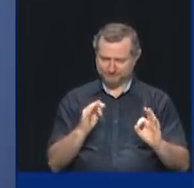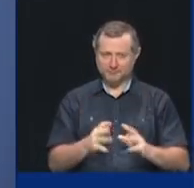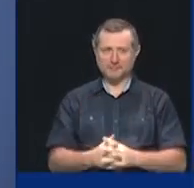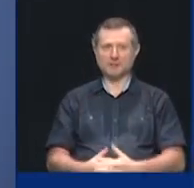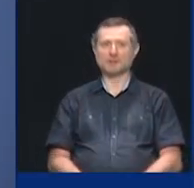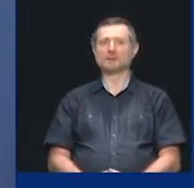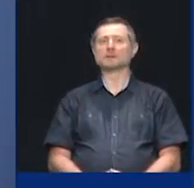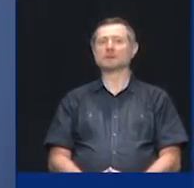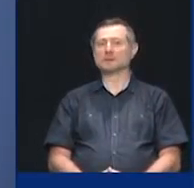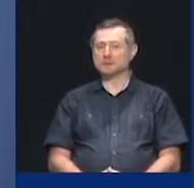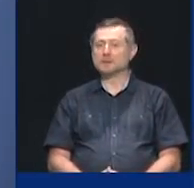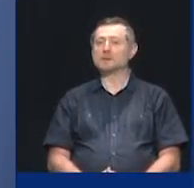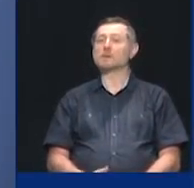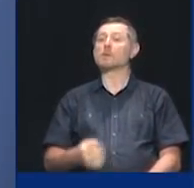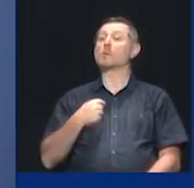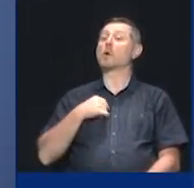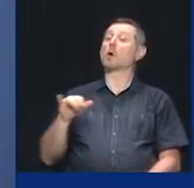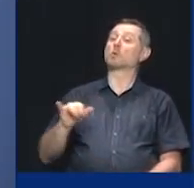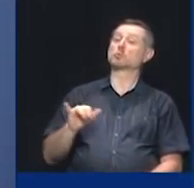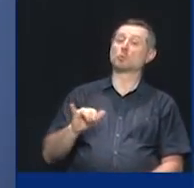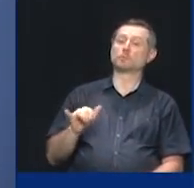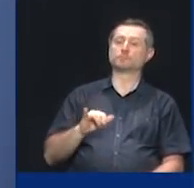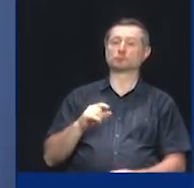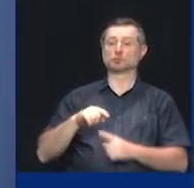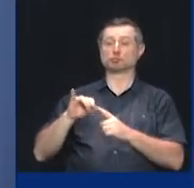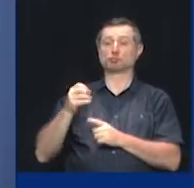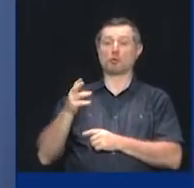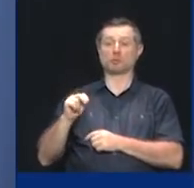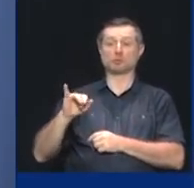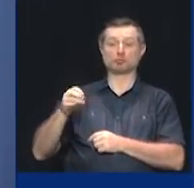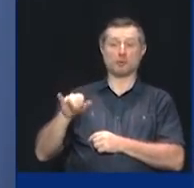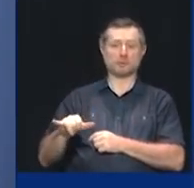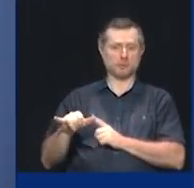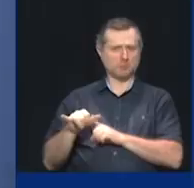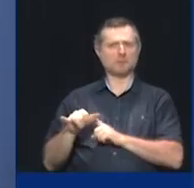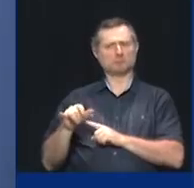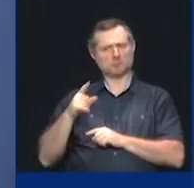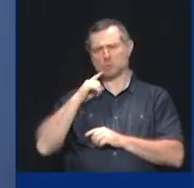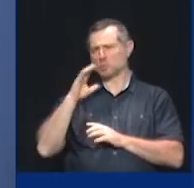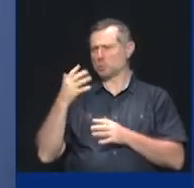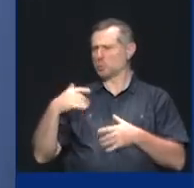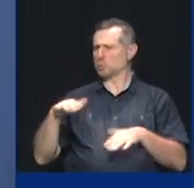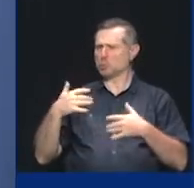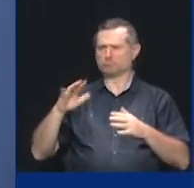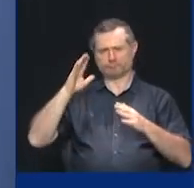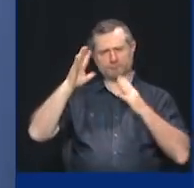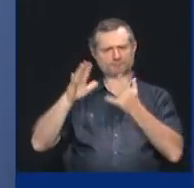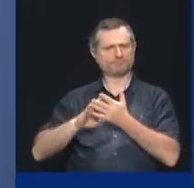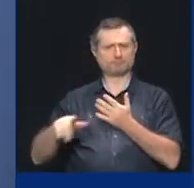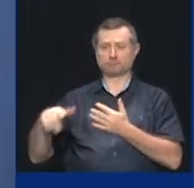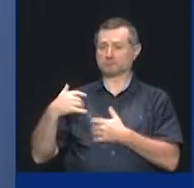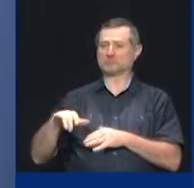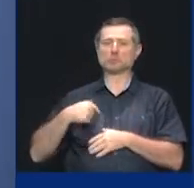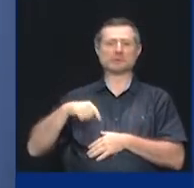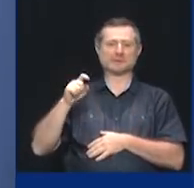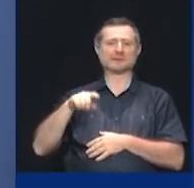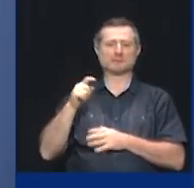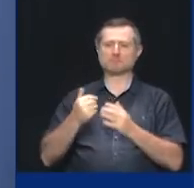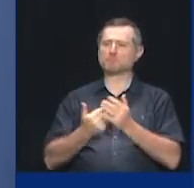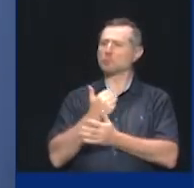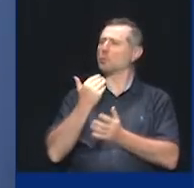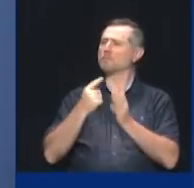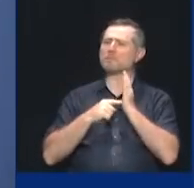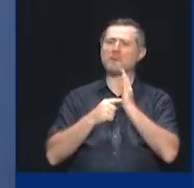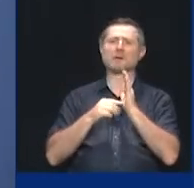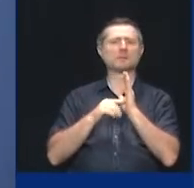We also want to thank John Jay for doing innovative work. We need a new model of public safety. That is